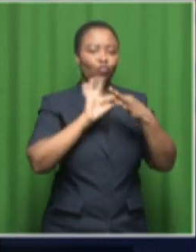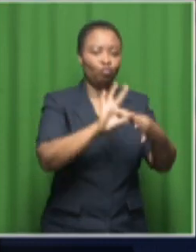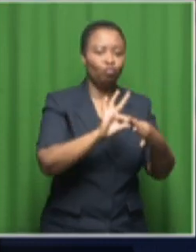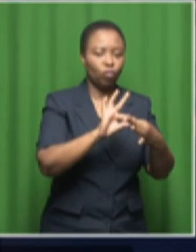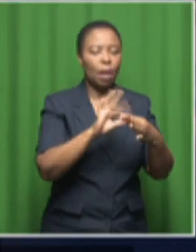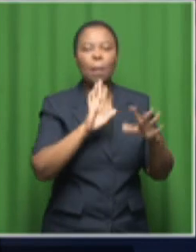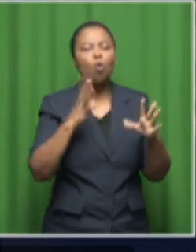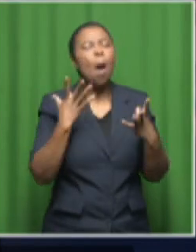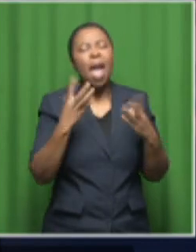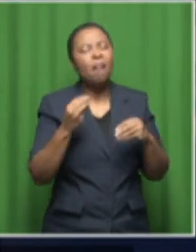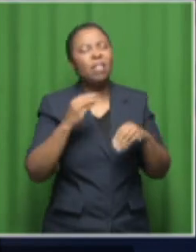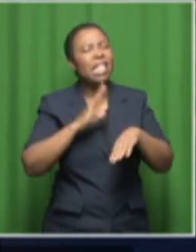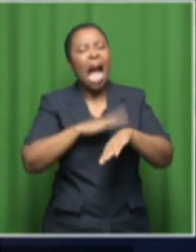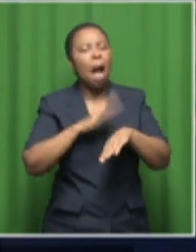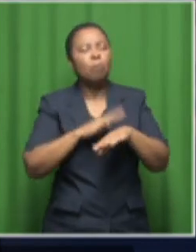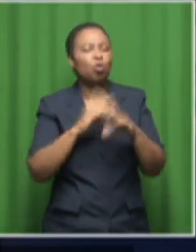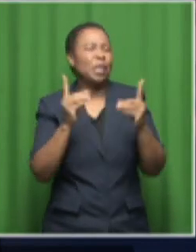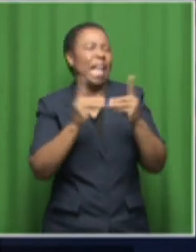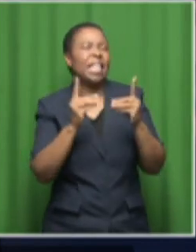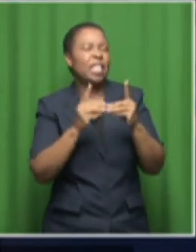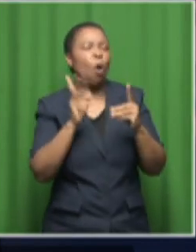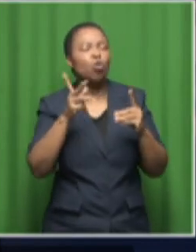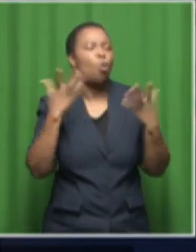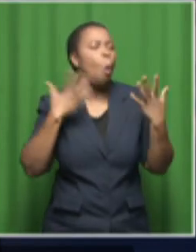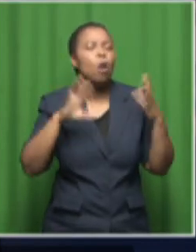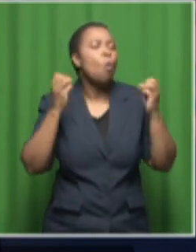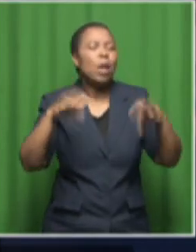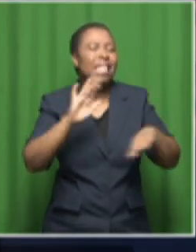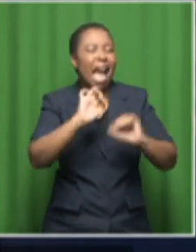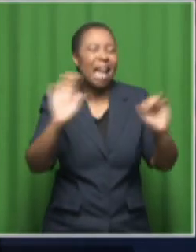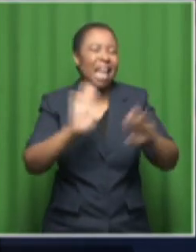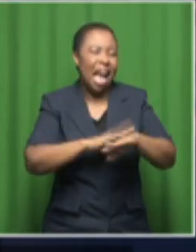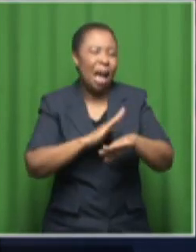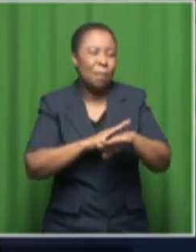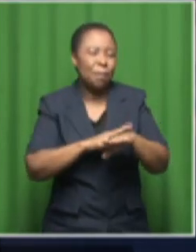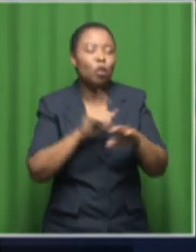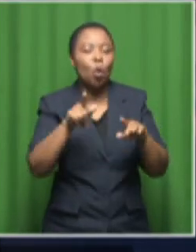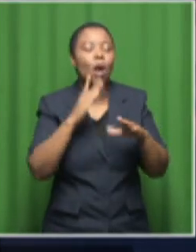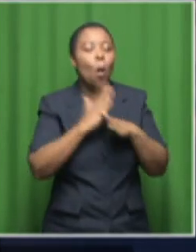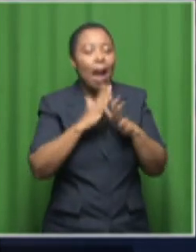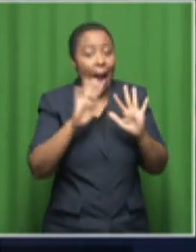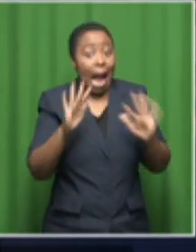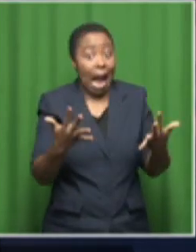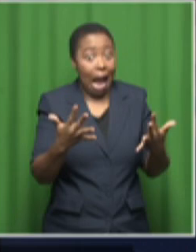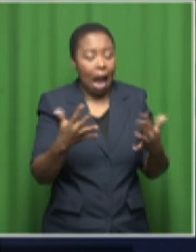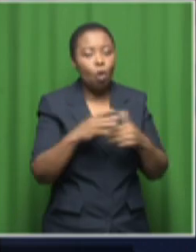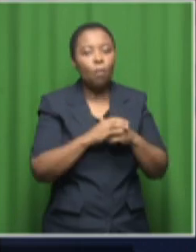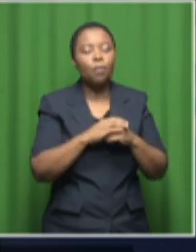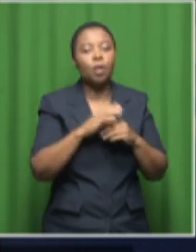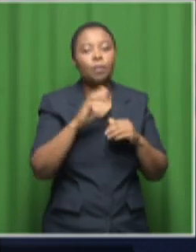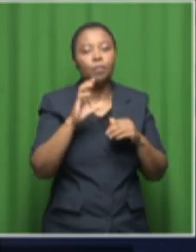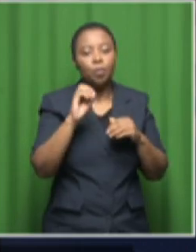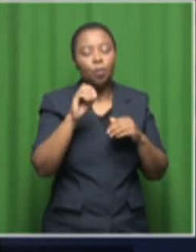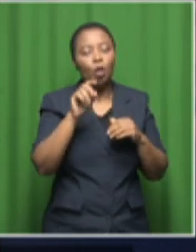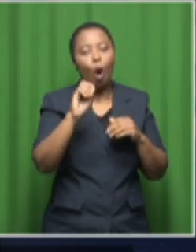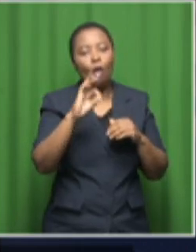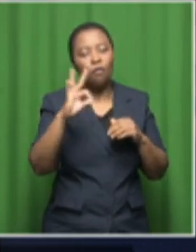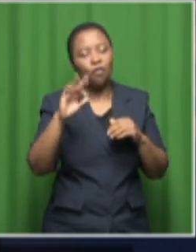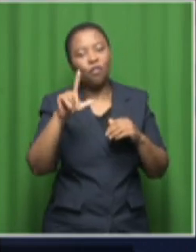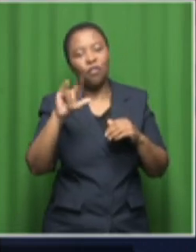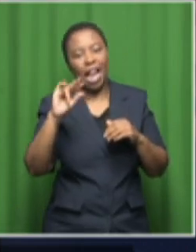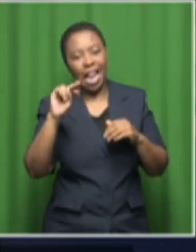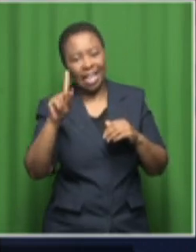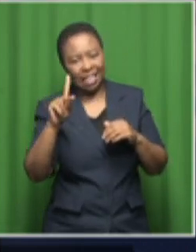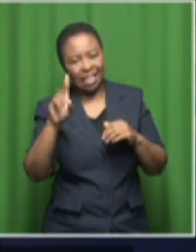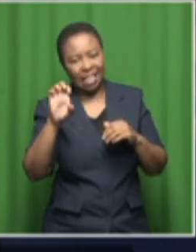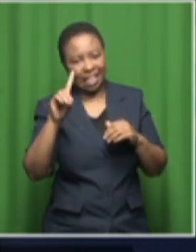whole lot of time to date, and they don't want to waste their time either. So really how it works is off LinkedIn verification. So anyone